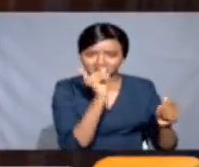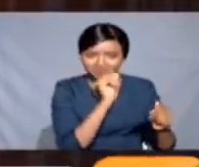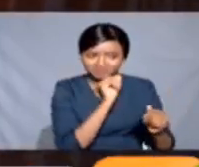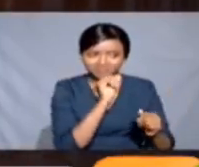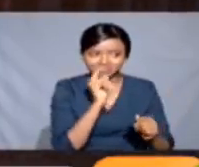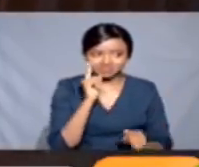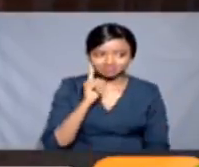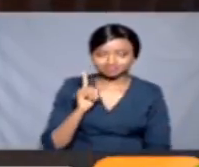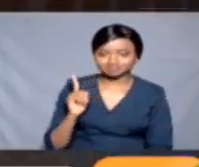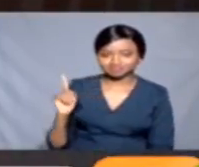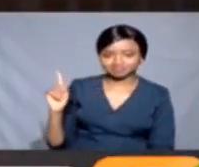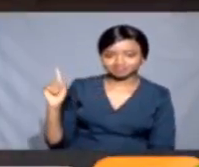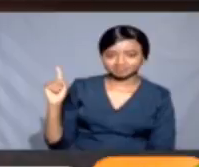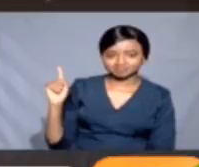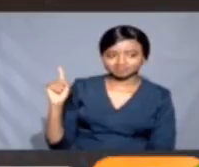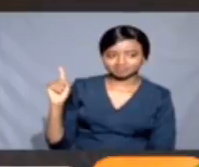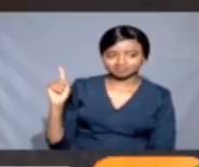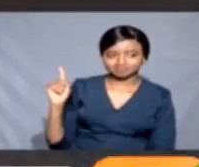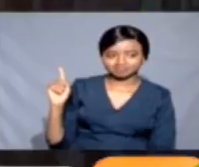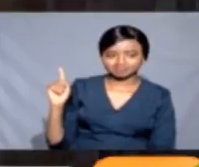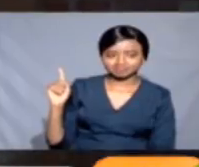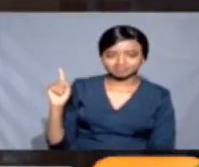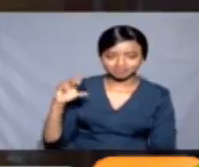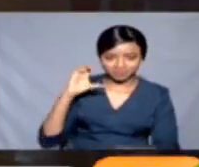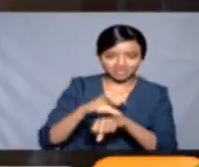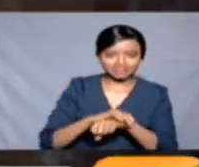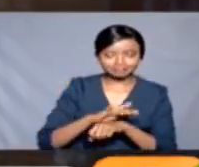kind of ashes we get out.